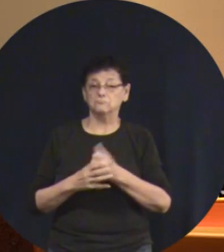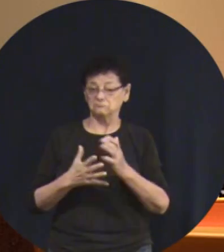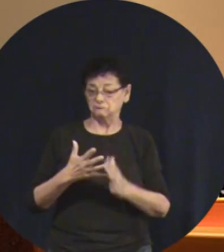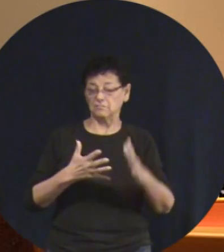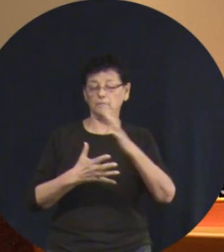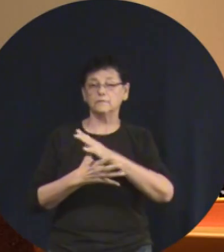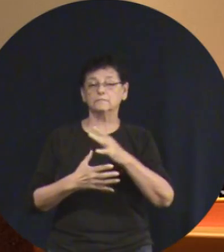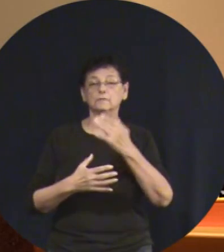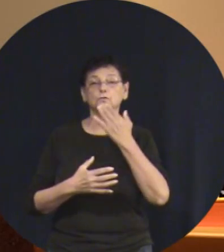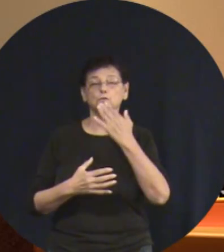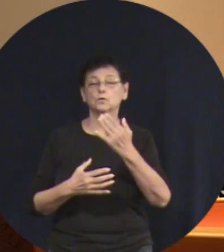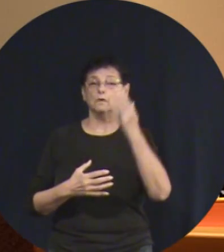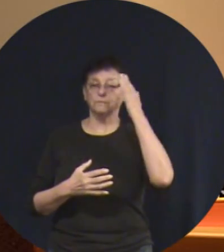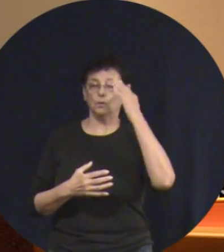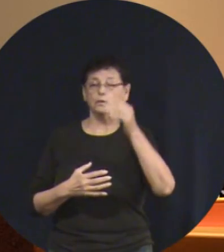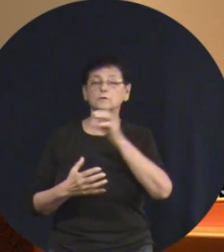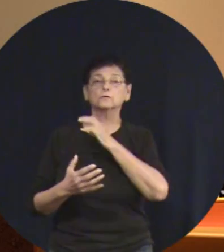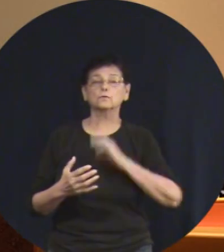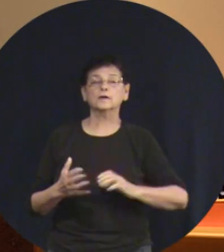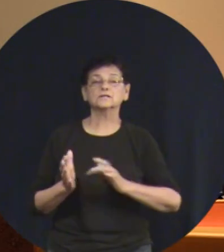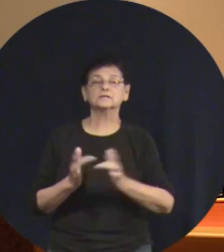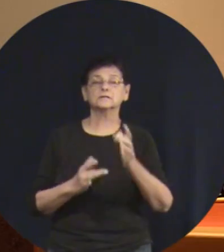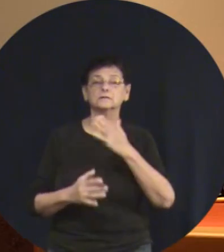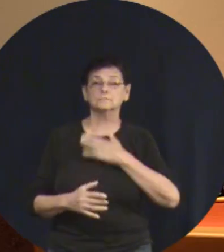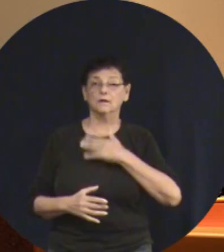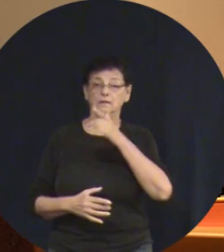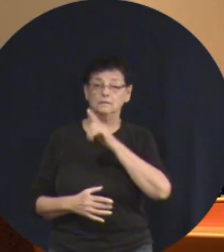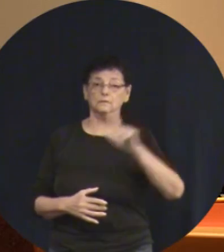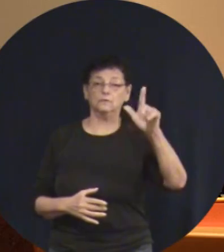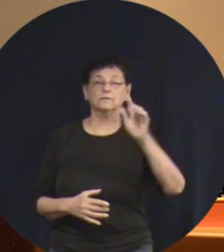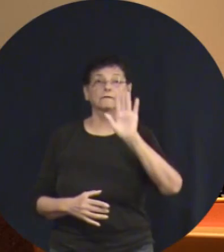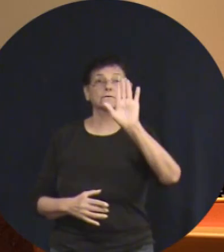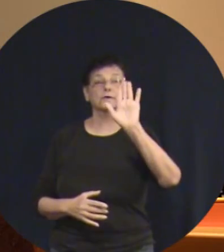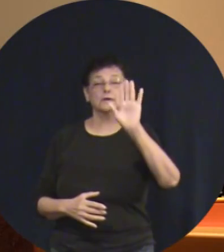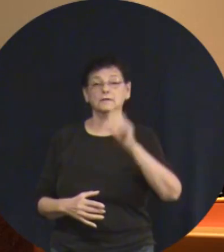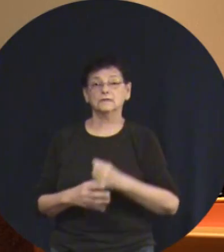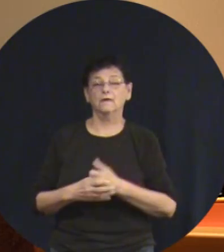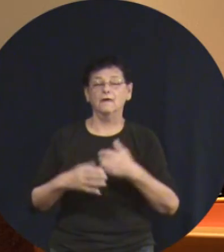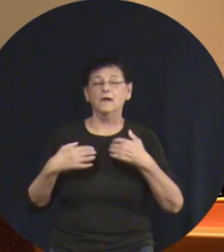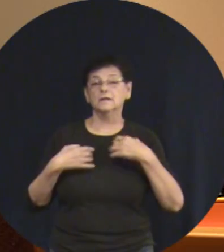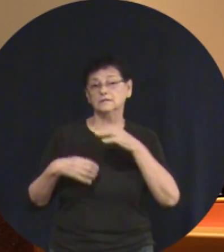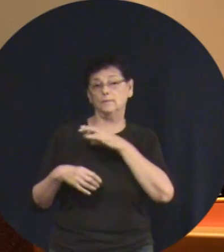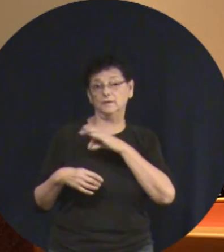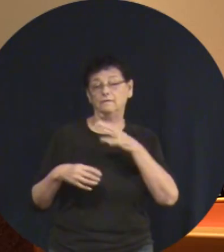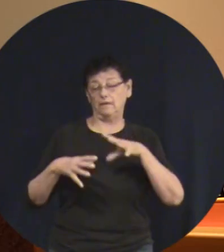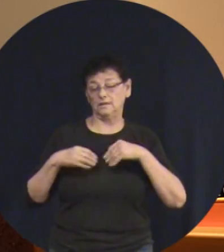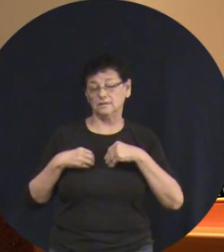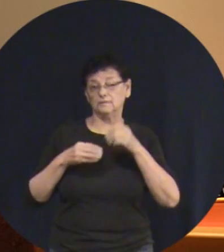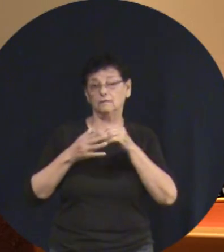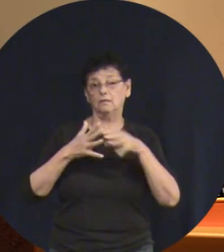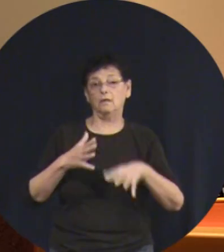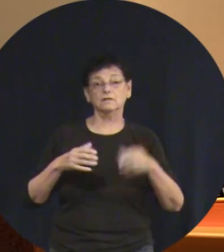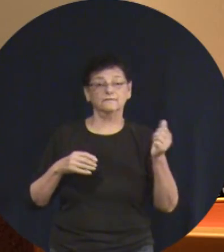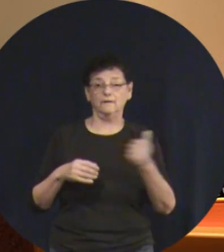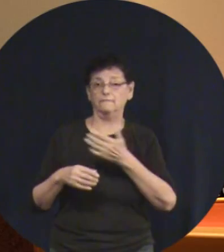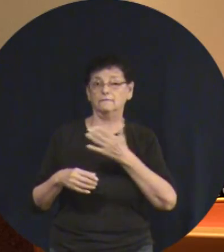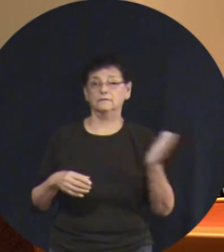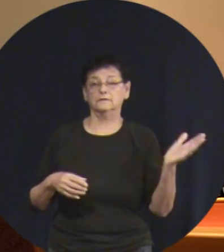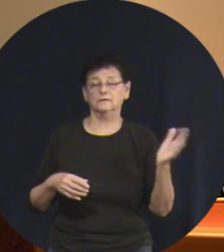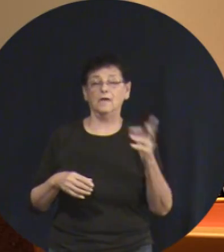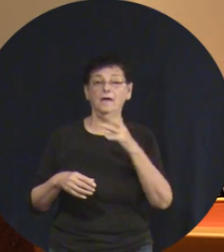of the supreme good of knowing Christ Jesus, my Lord. For his sake, I have accepted the loss of all